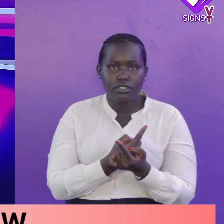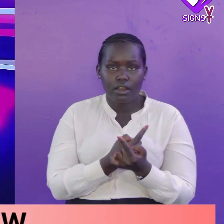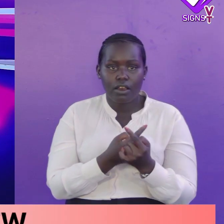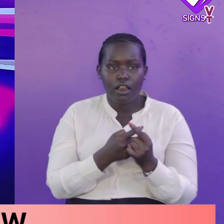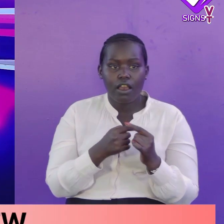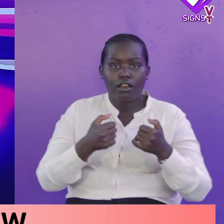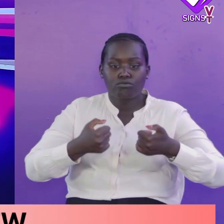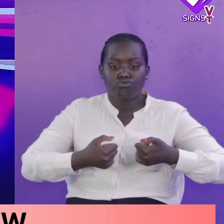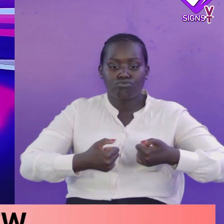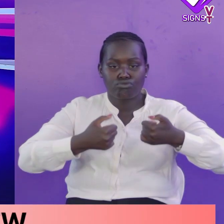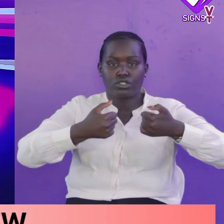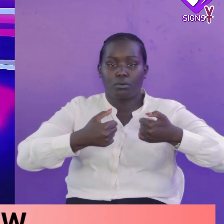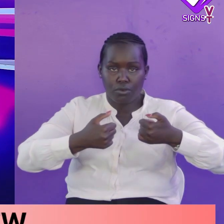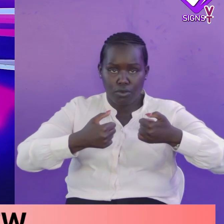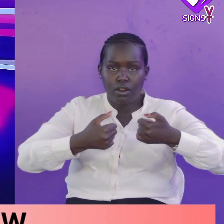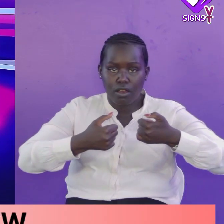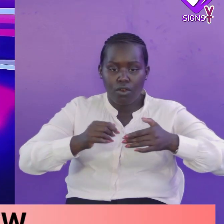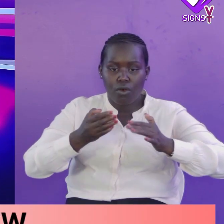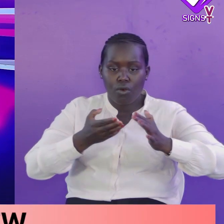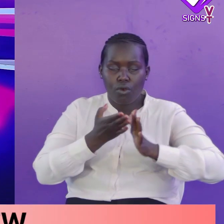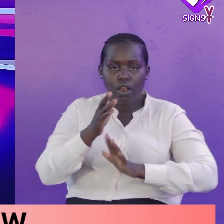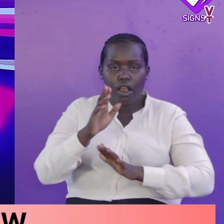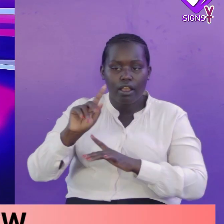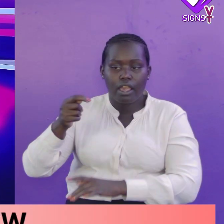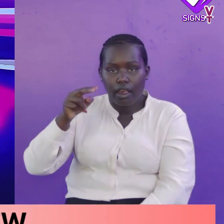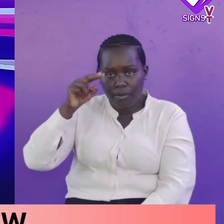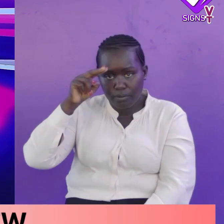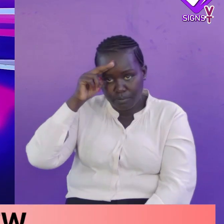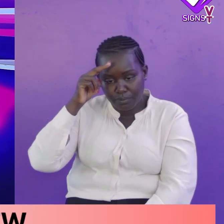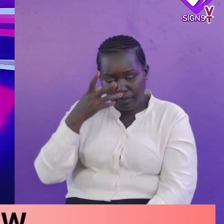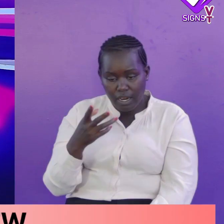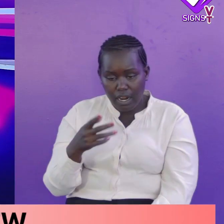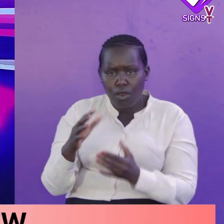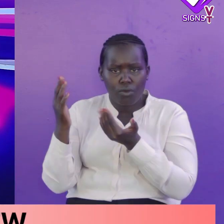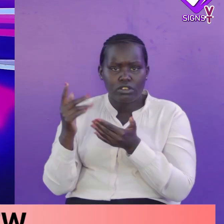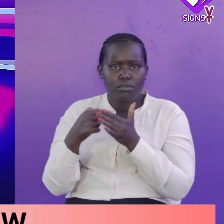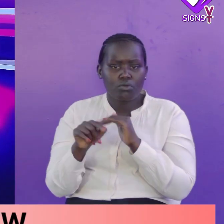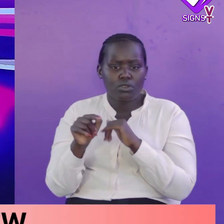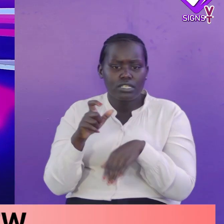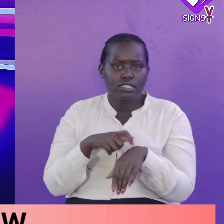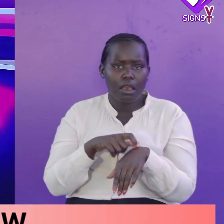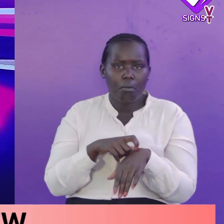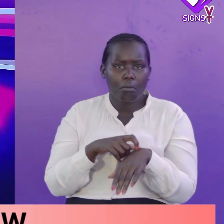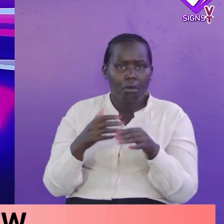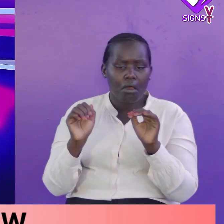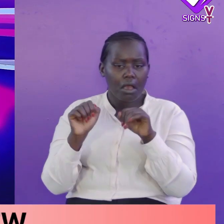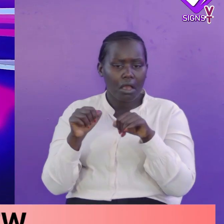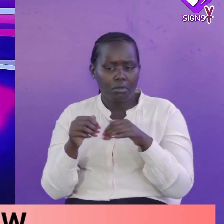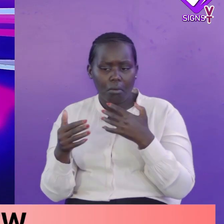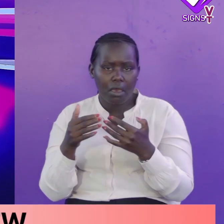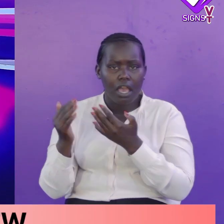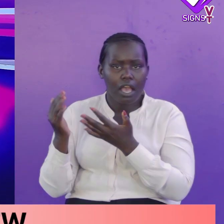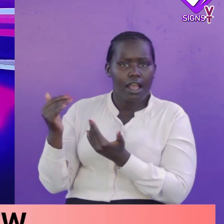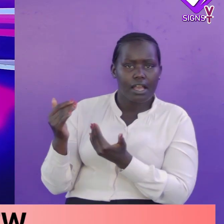champion by Kenya Police. What do we expect this season? Should we